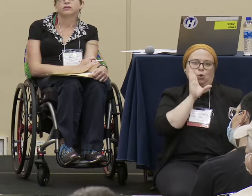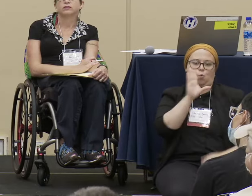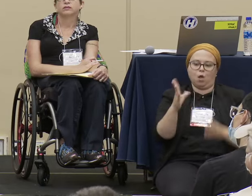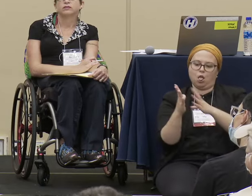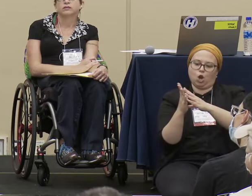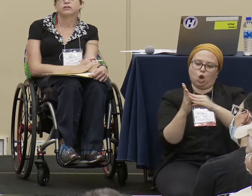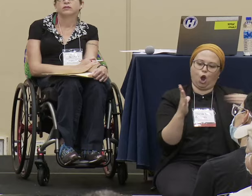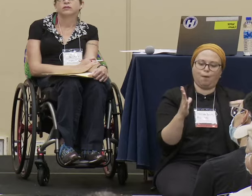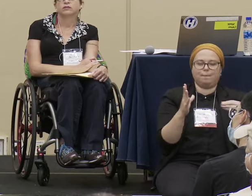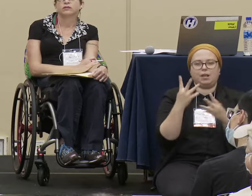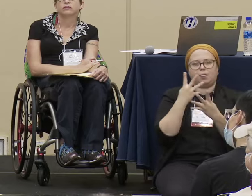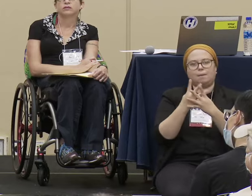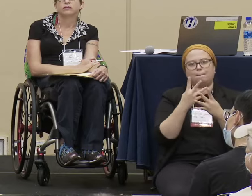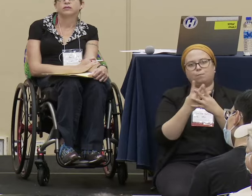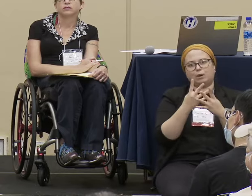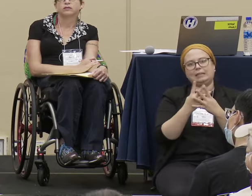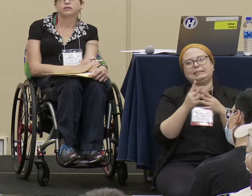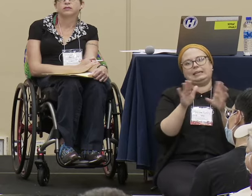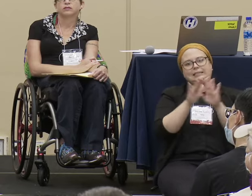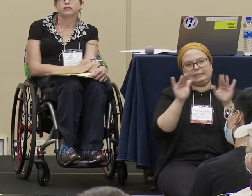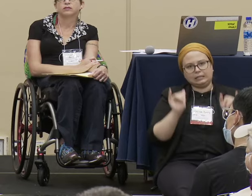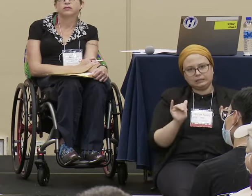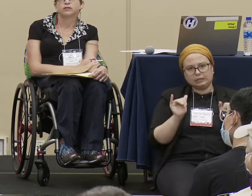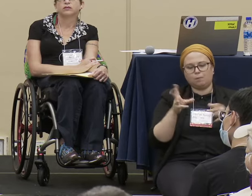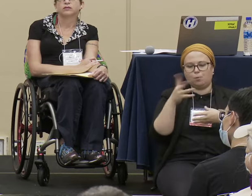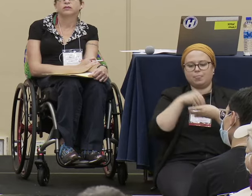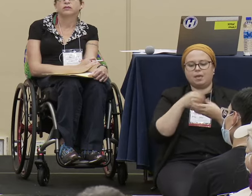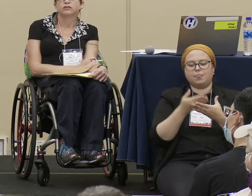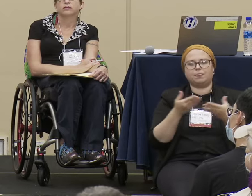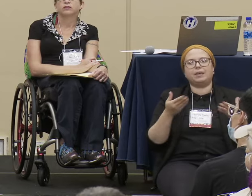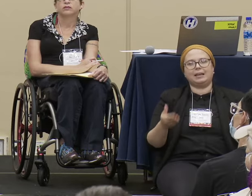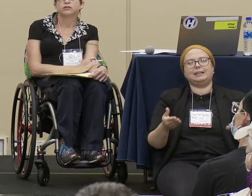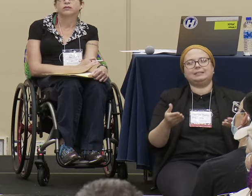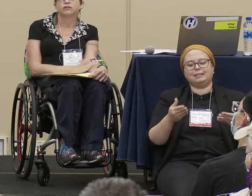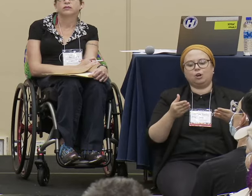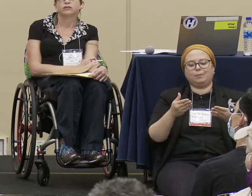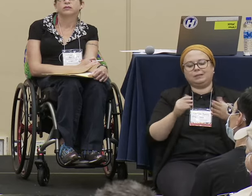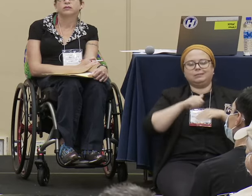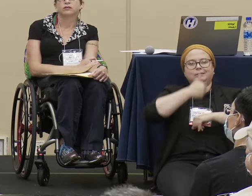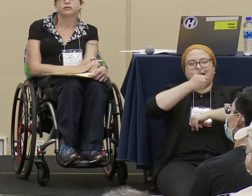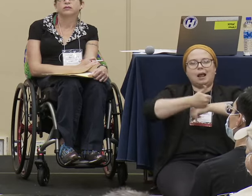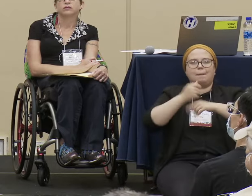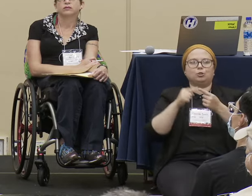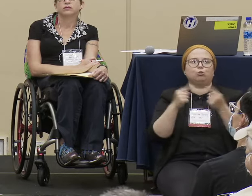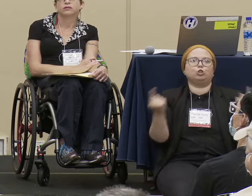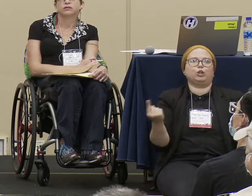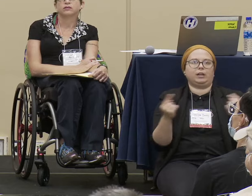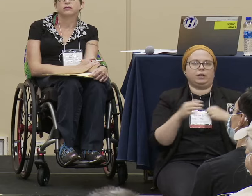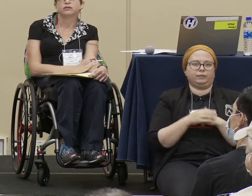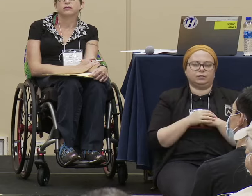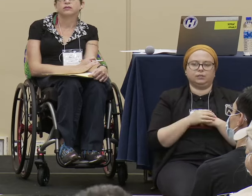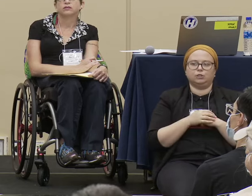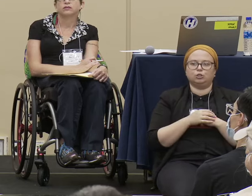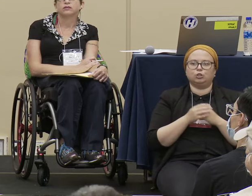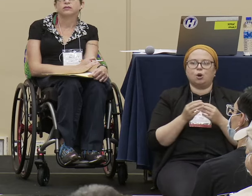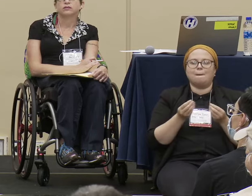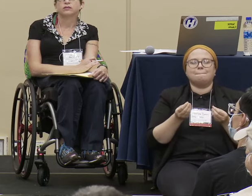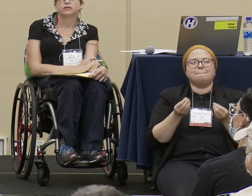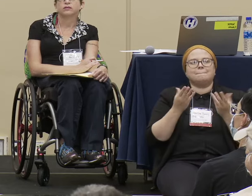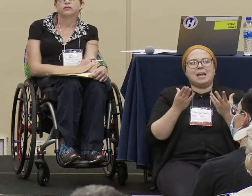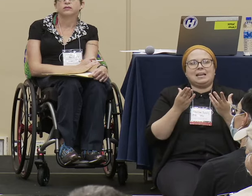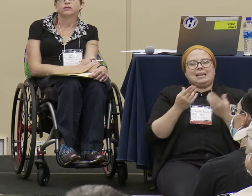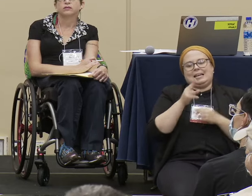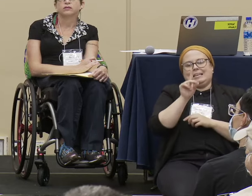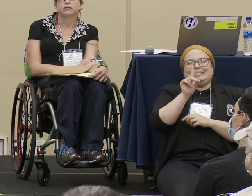prison system within things that are being positioned as alternatives too. So a number of the kinds of dehumanizing experiences